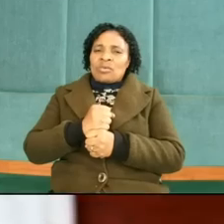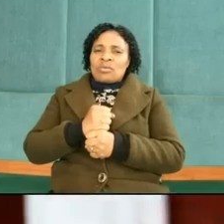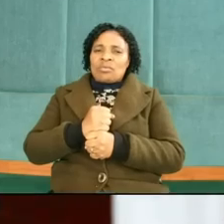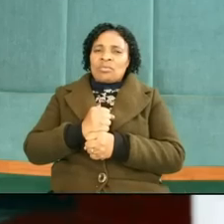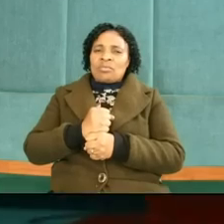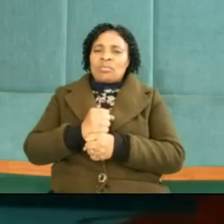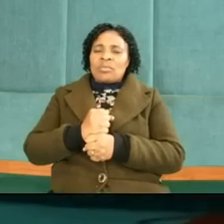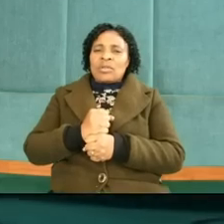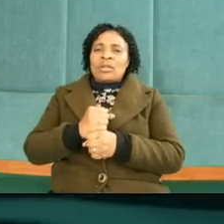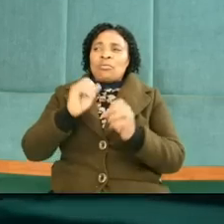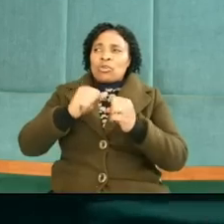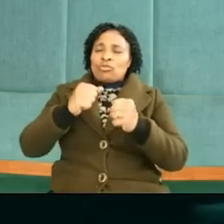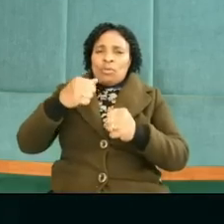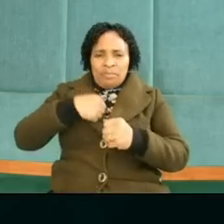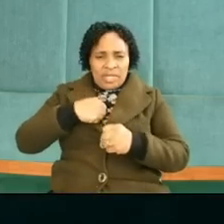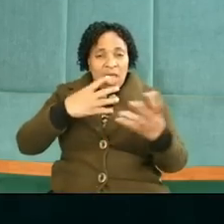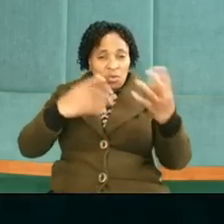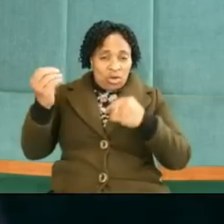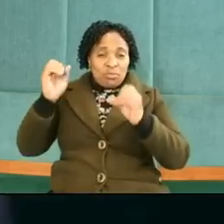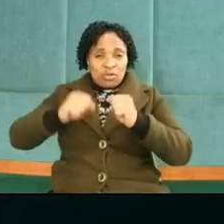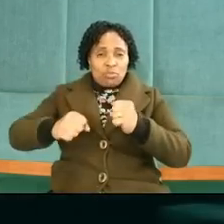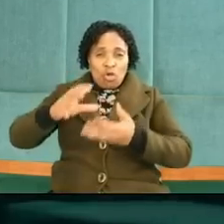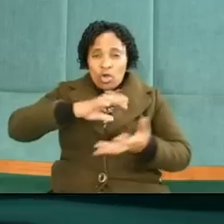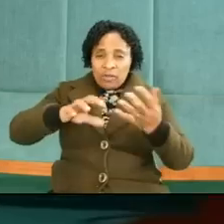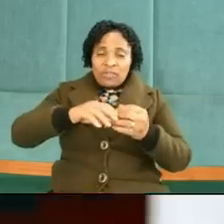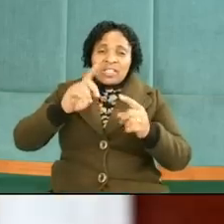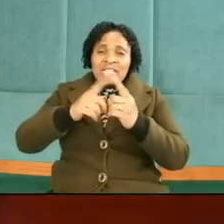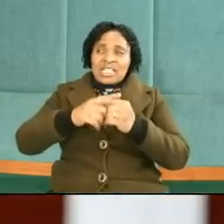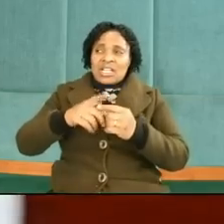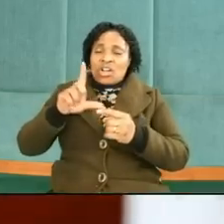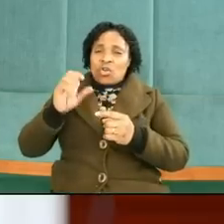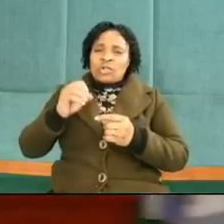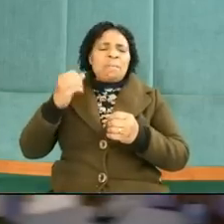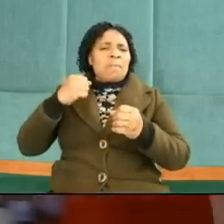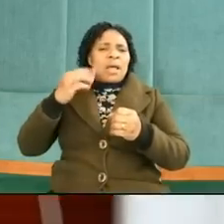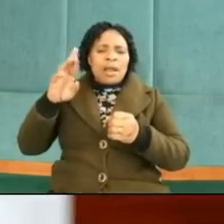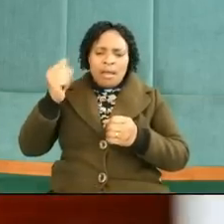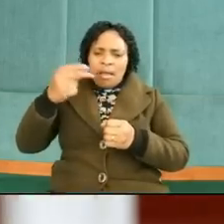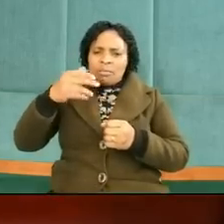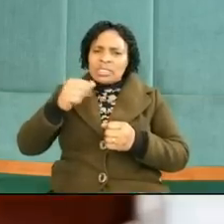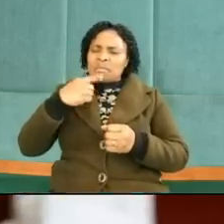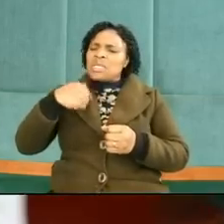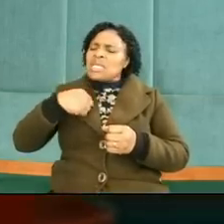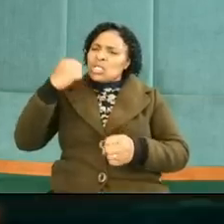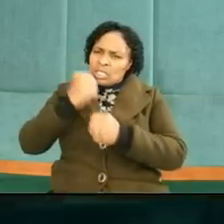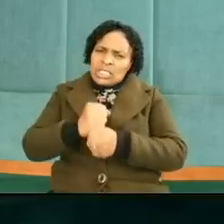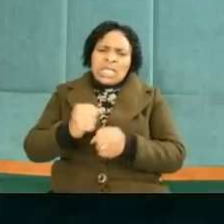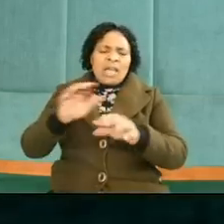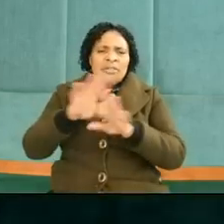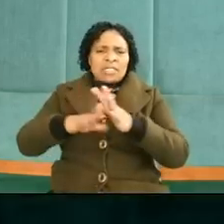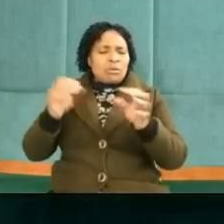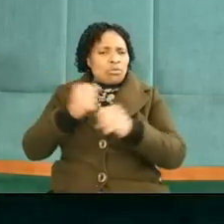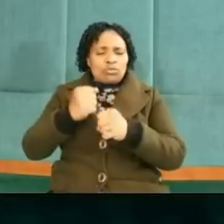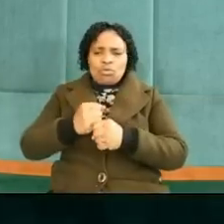Wish to God I had gone because maybe I could convince them. You know, Lot says, I did what I can. I did what I can. I can't force